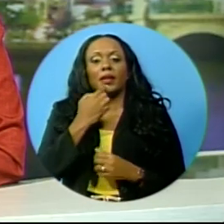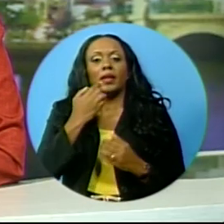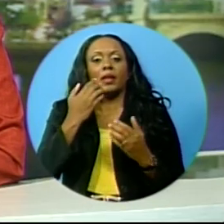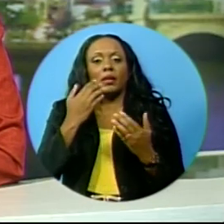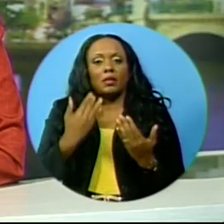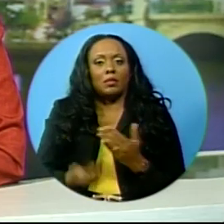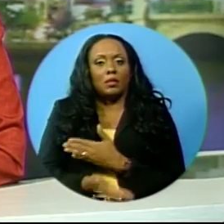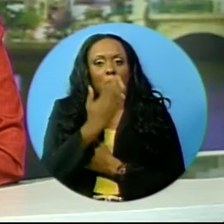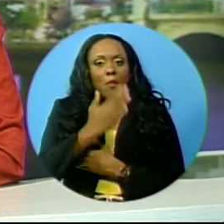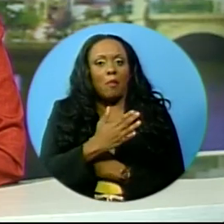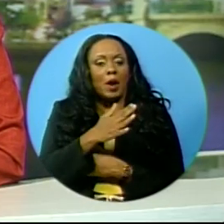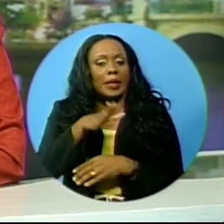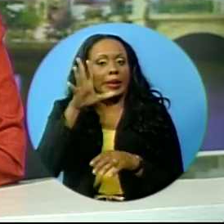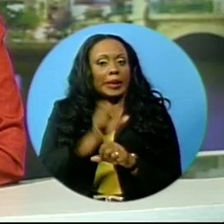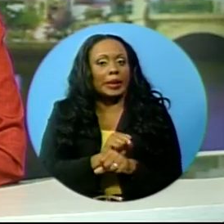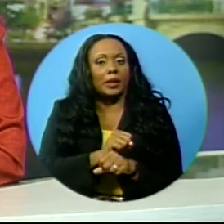seized